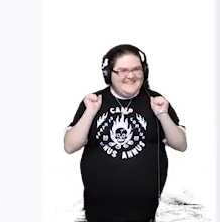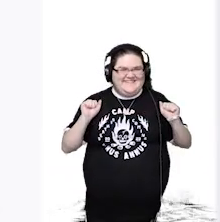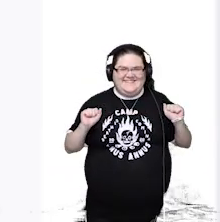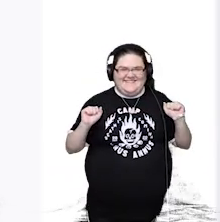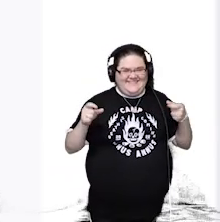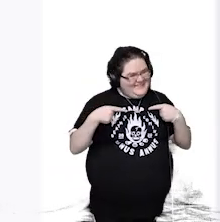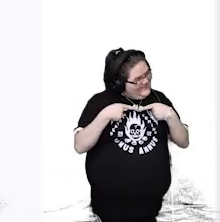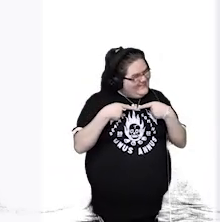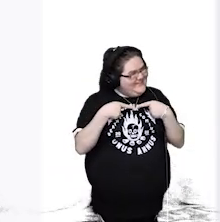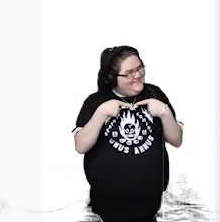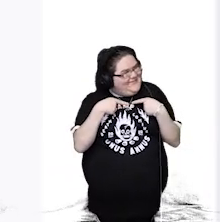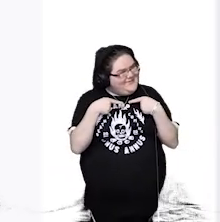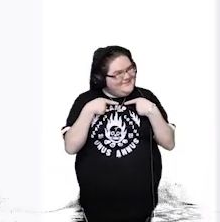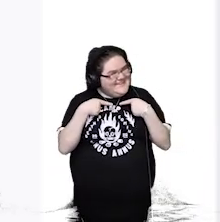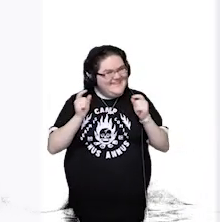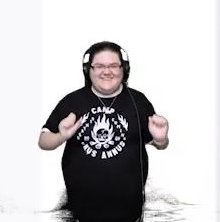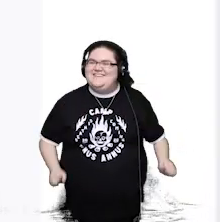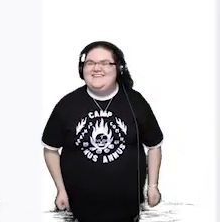me.